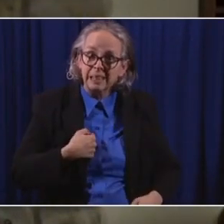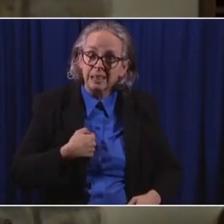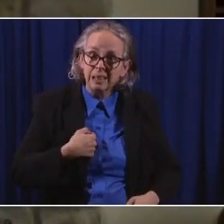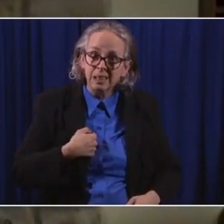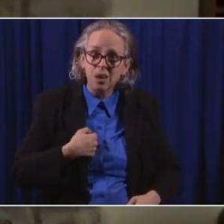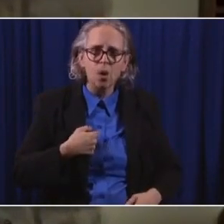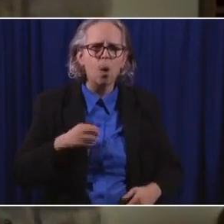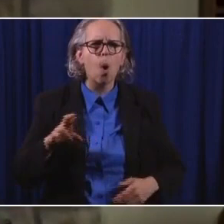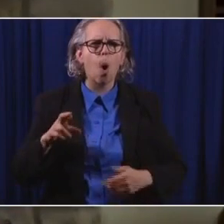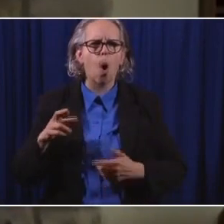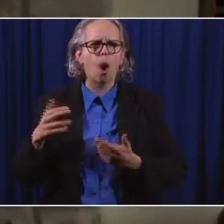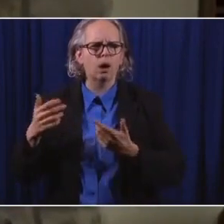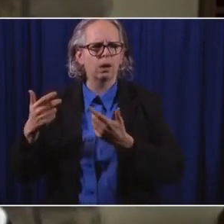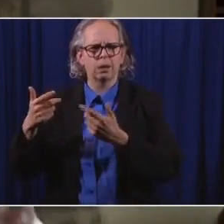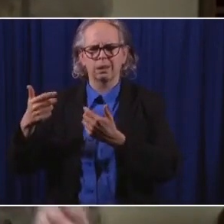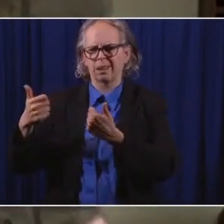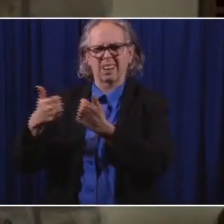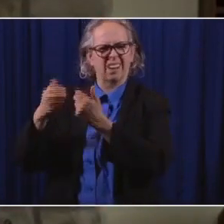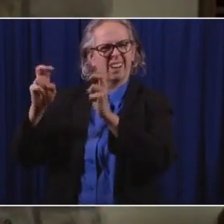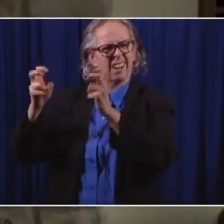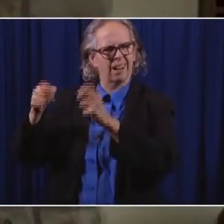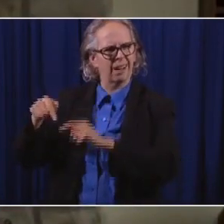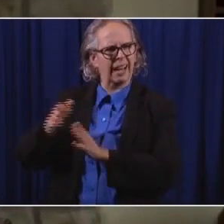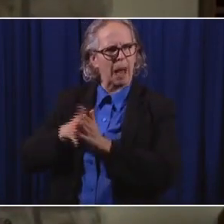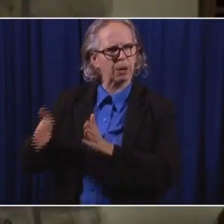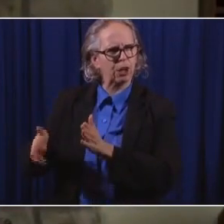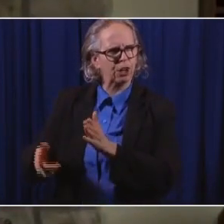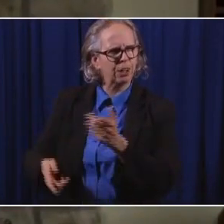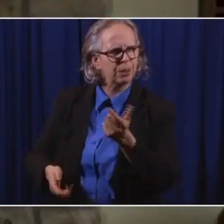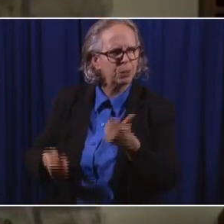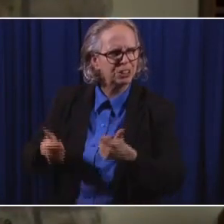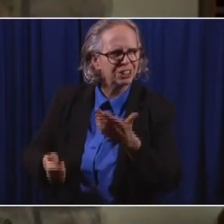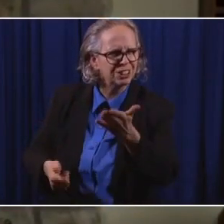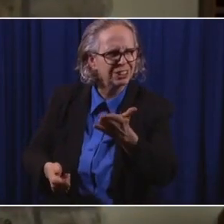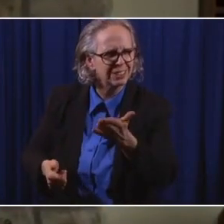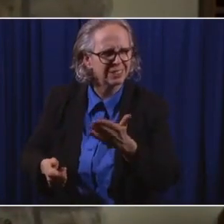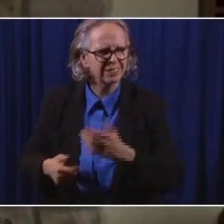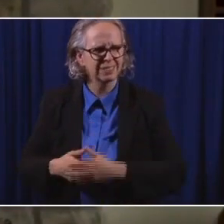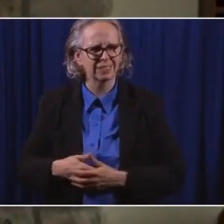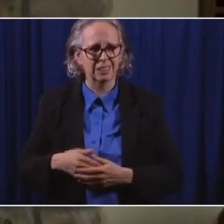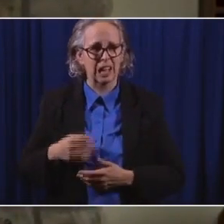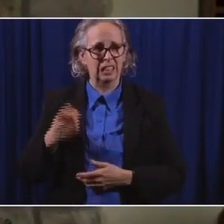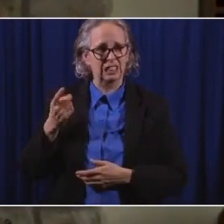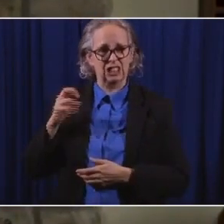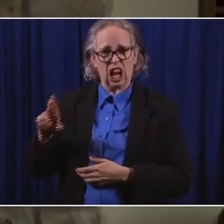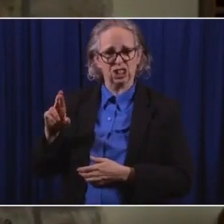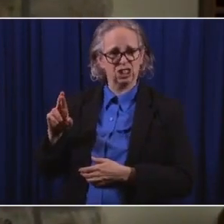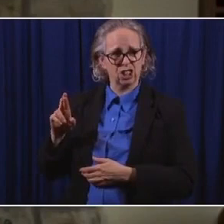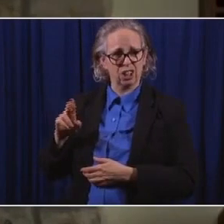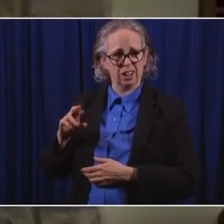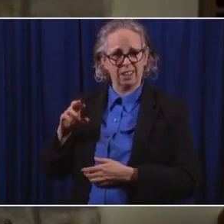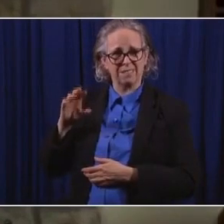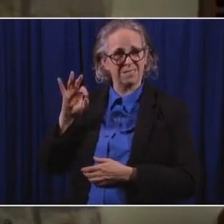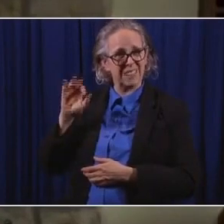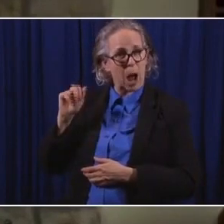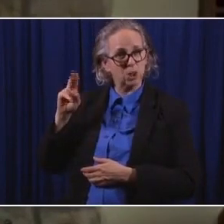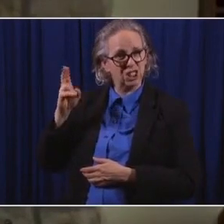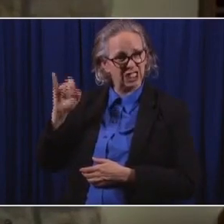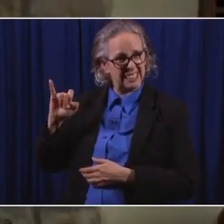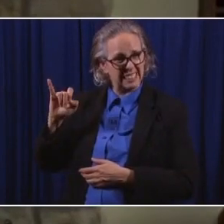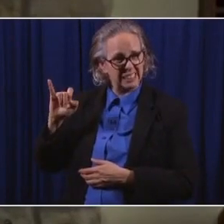they are to the lieutenant governor, or our health director. So, you know, engaging people in the